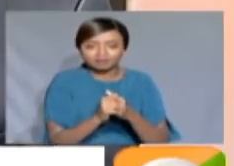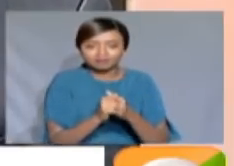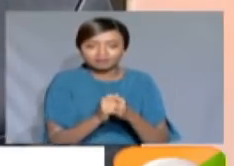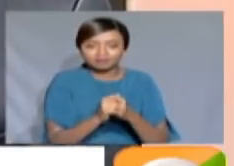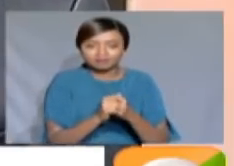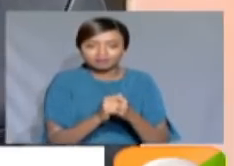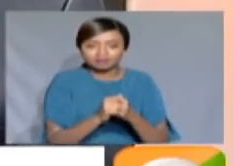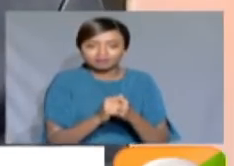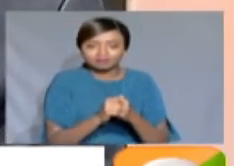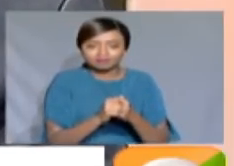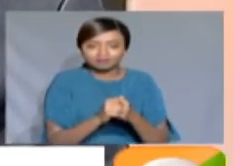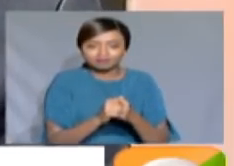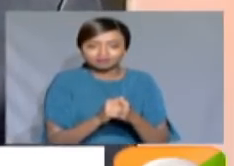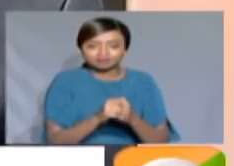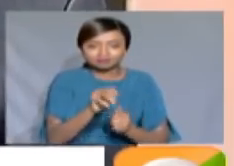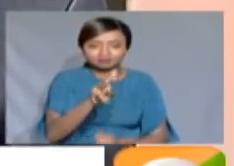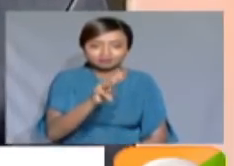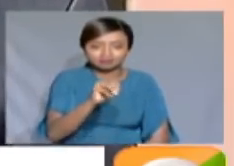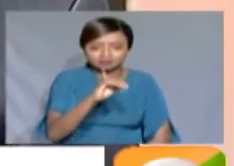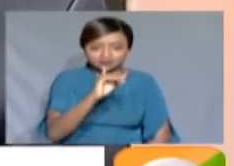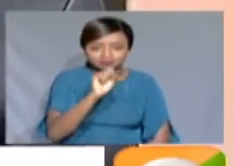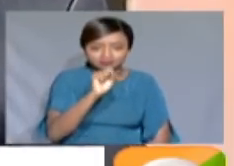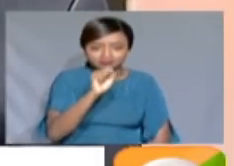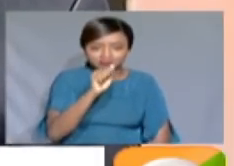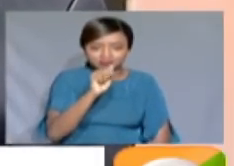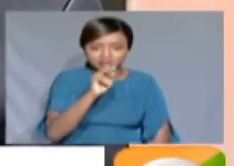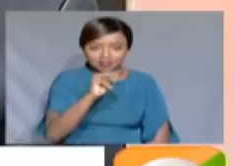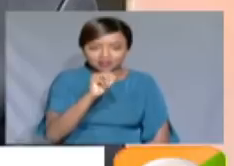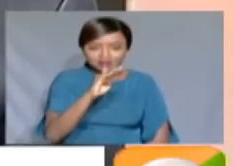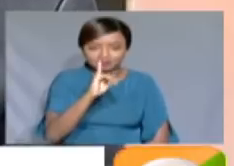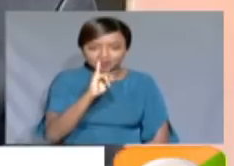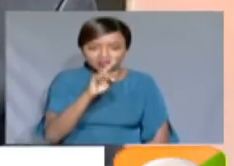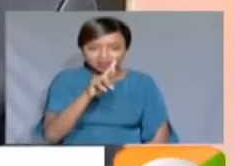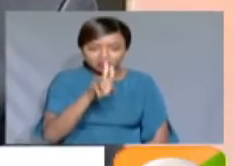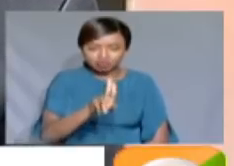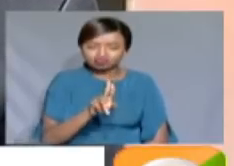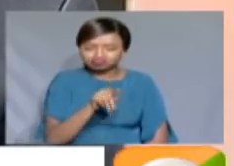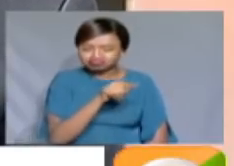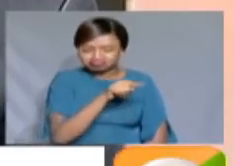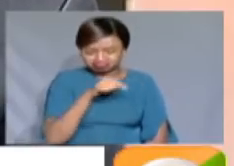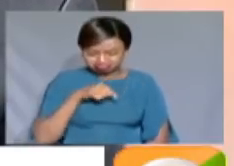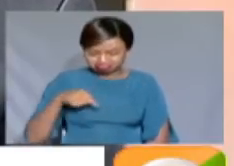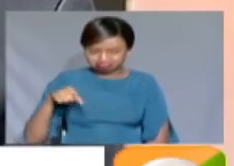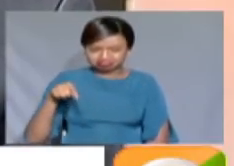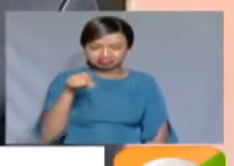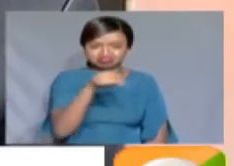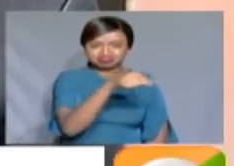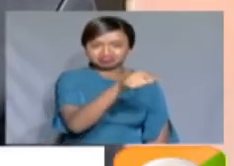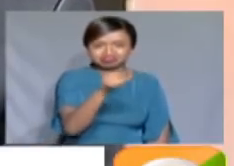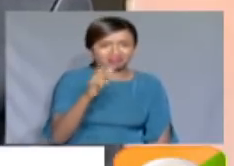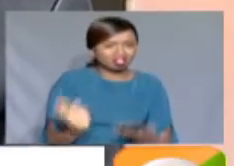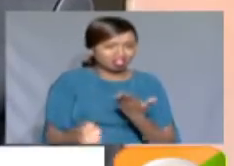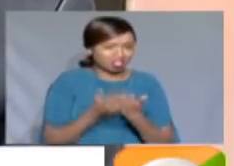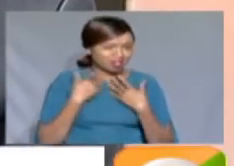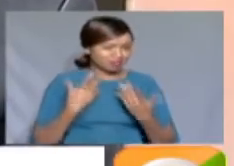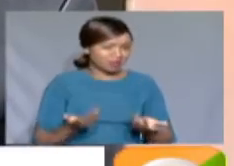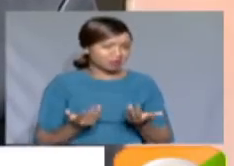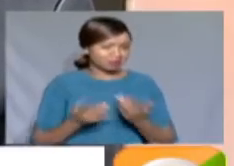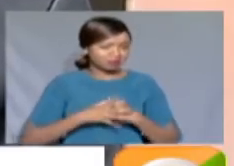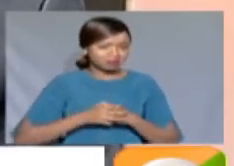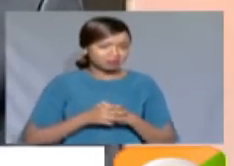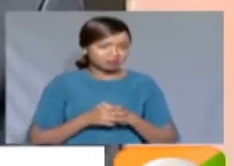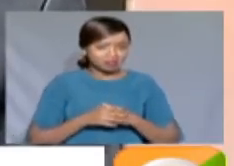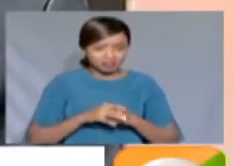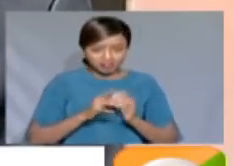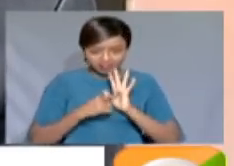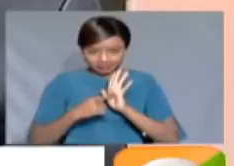at Museum Hill. Now, the question you're asking, how does it assist? If you look at the congestion we encounter in Thika